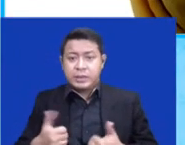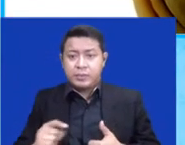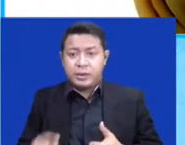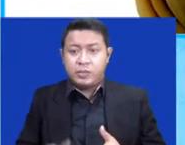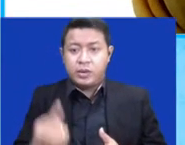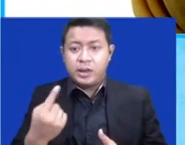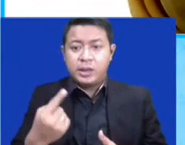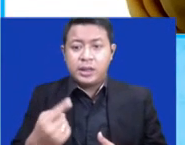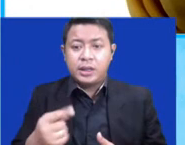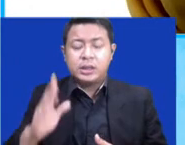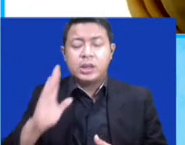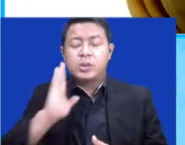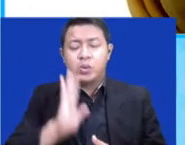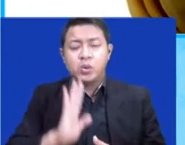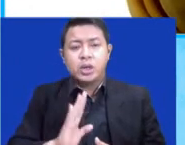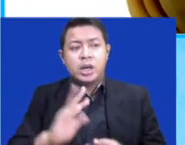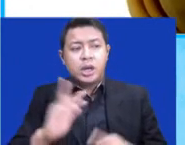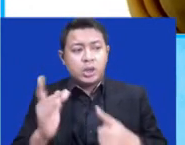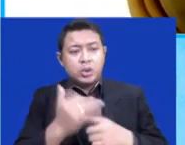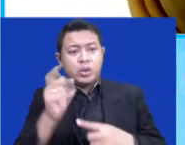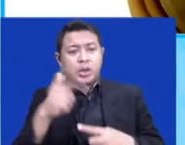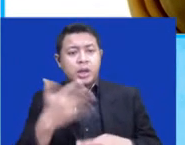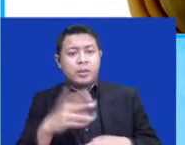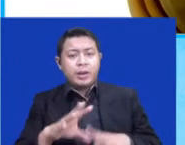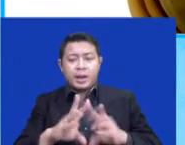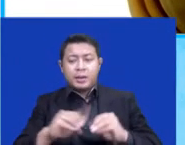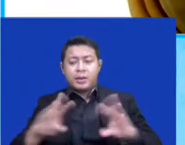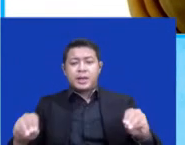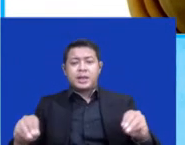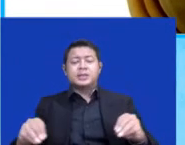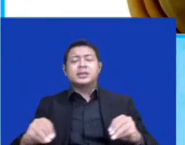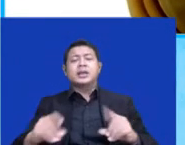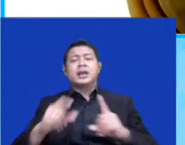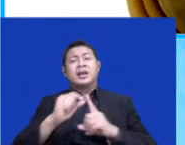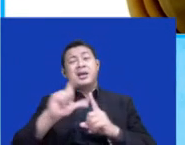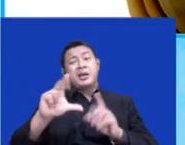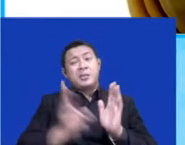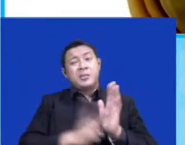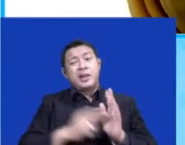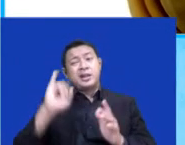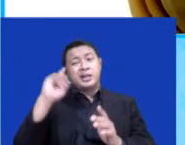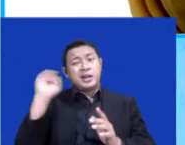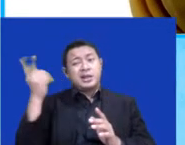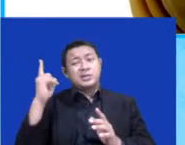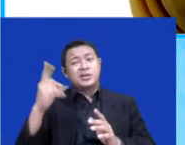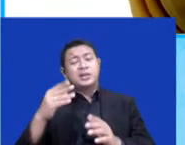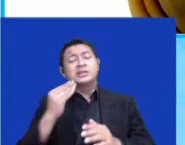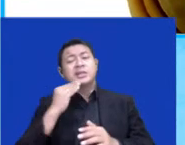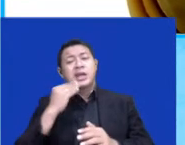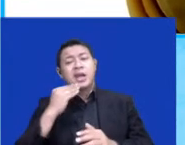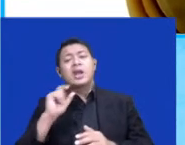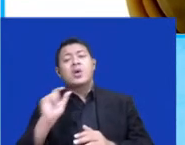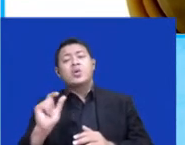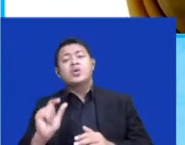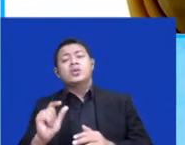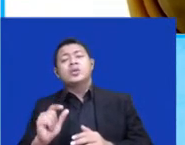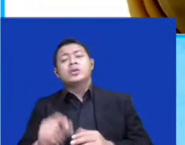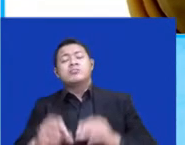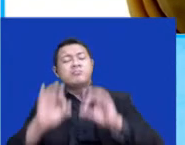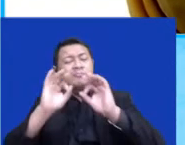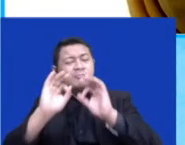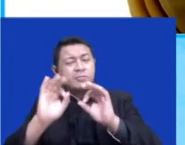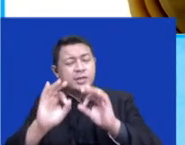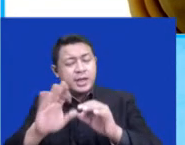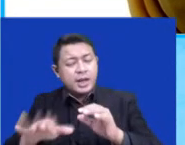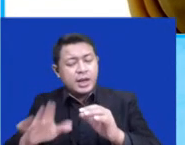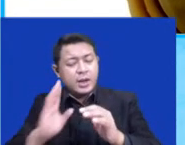objective by working with Plan International is very simple, that we educate our young generation in Indonesia